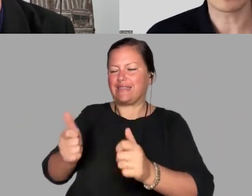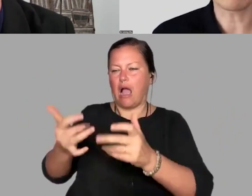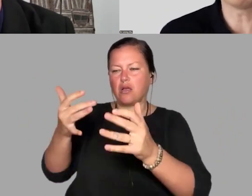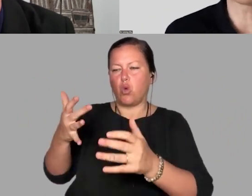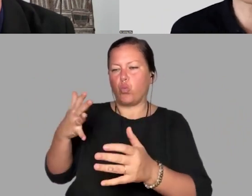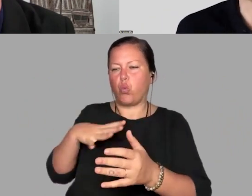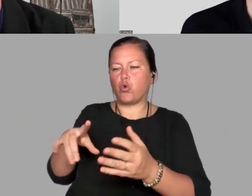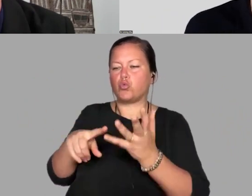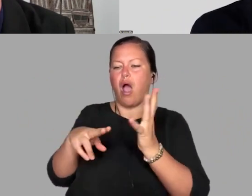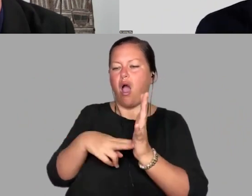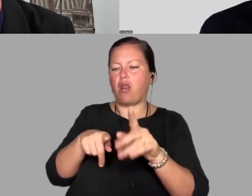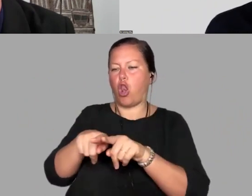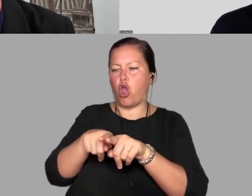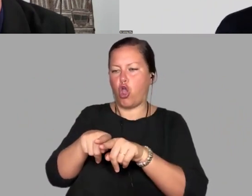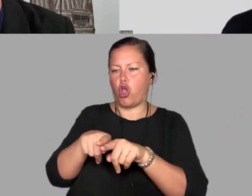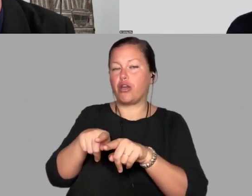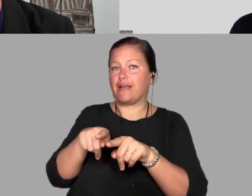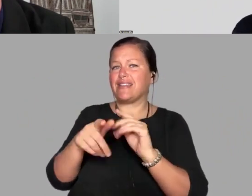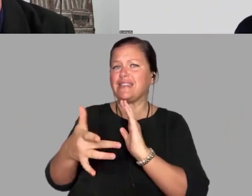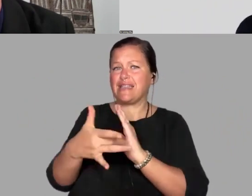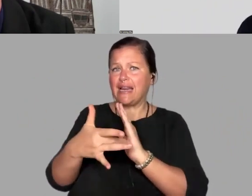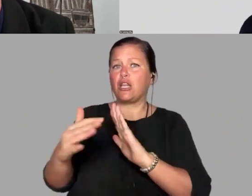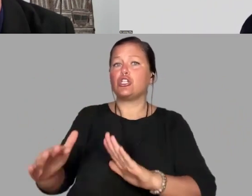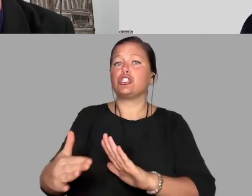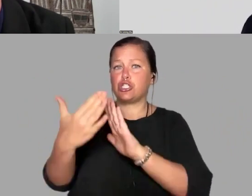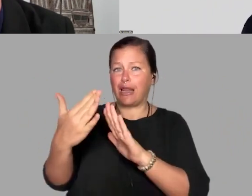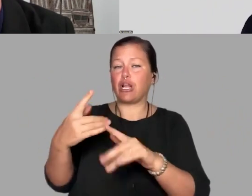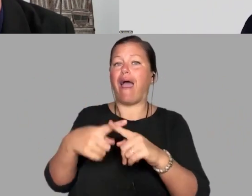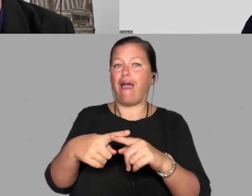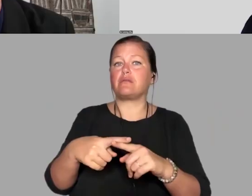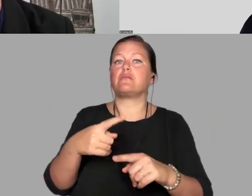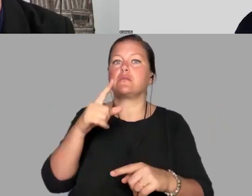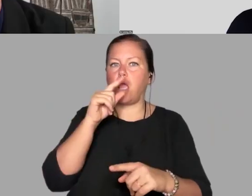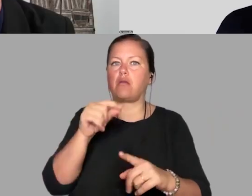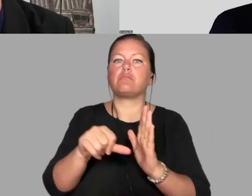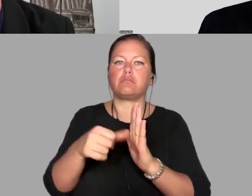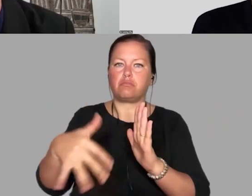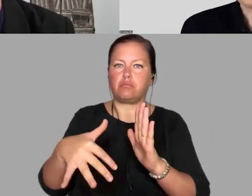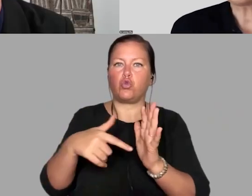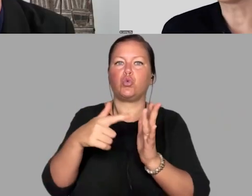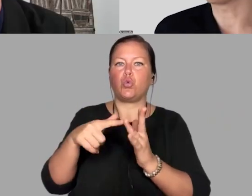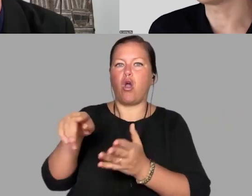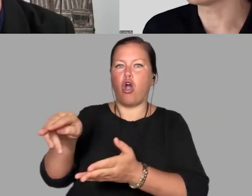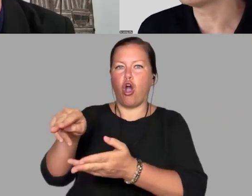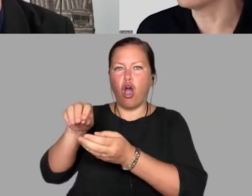a both technically kind of challenging, but also costly can be in that case. And when you untrain something,